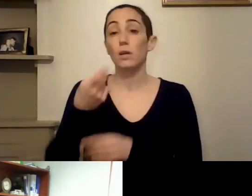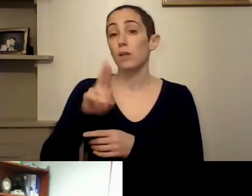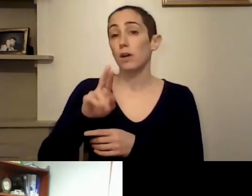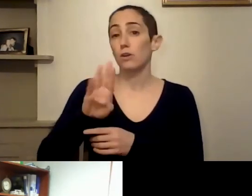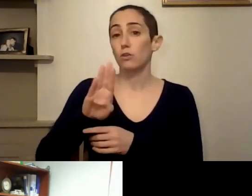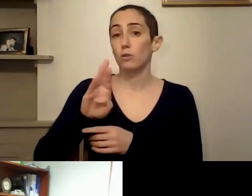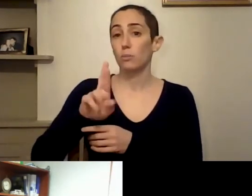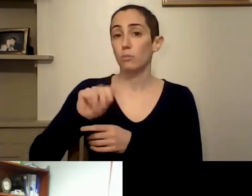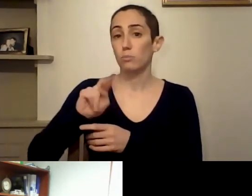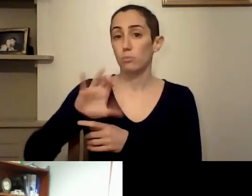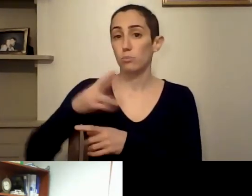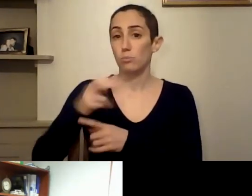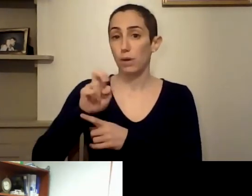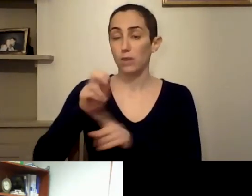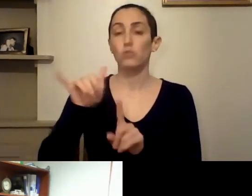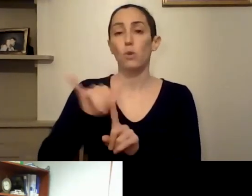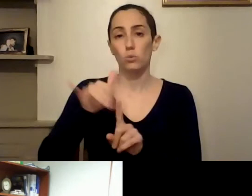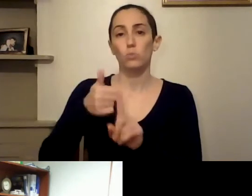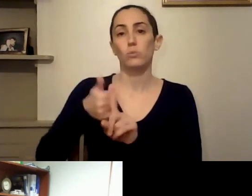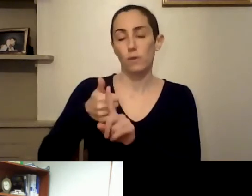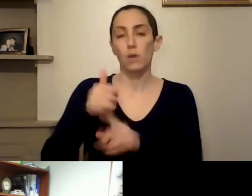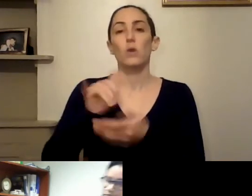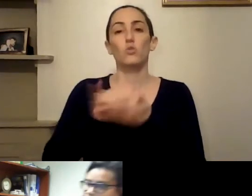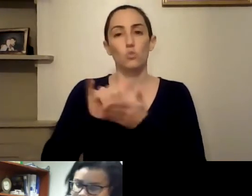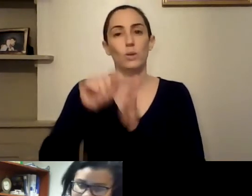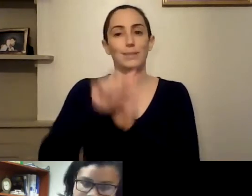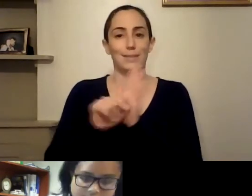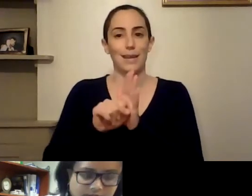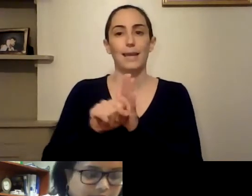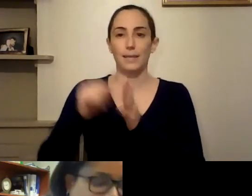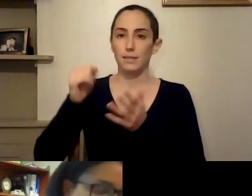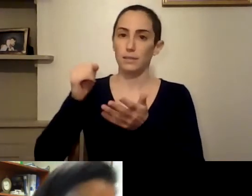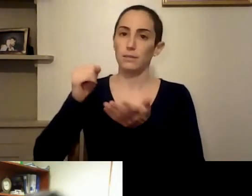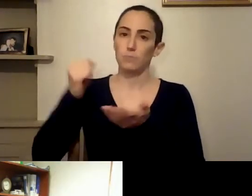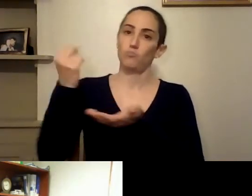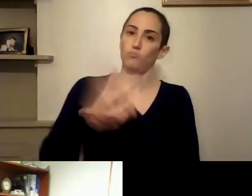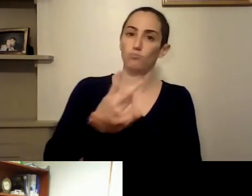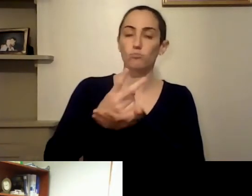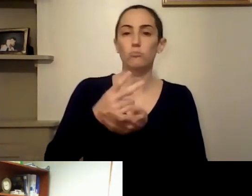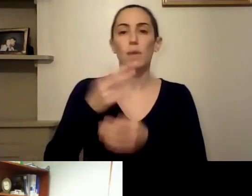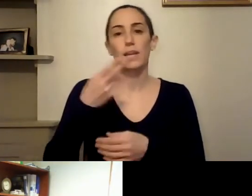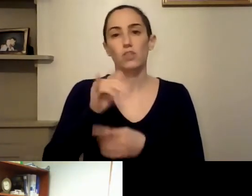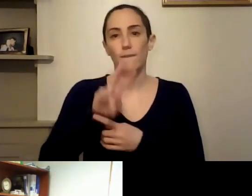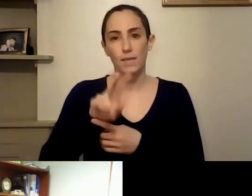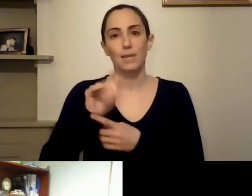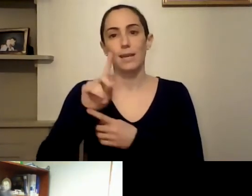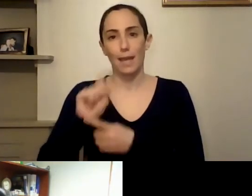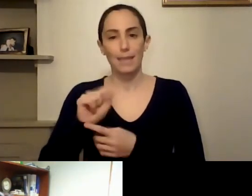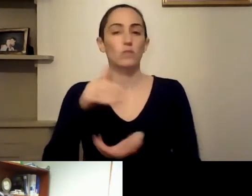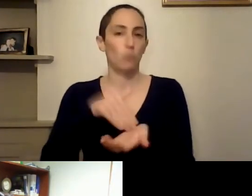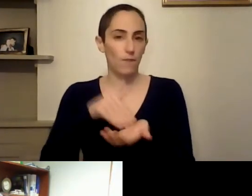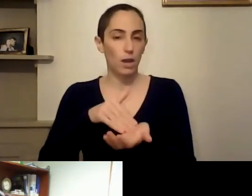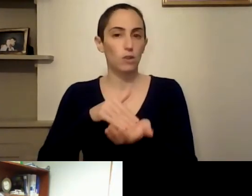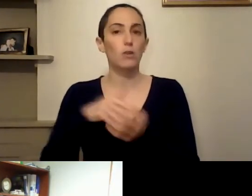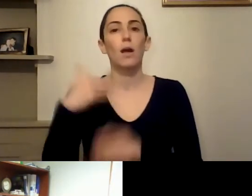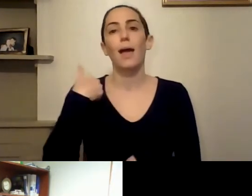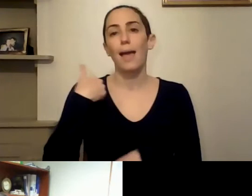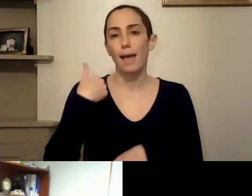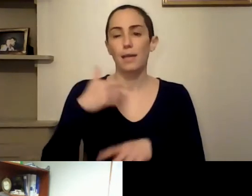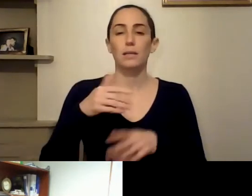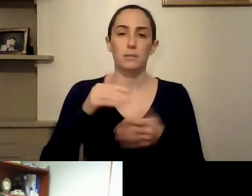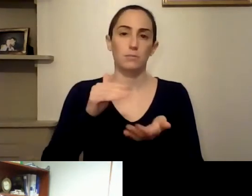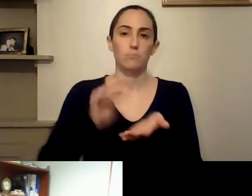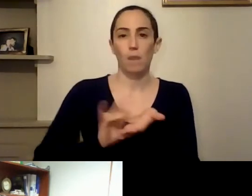York State designated HIV/AIDS provider and has a practice comprised of adult patients ages 18 and older at